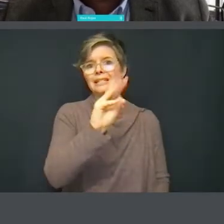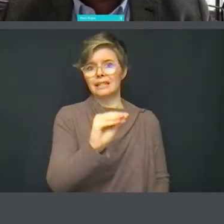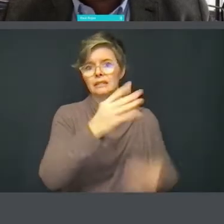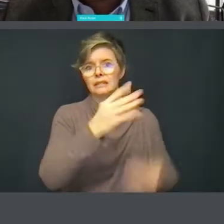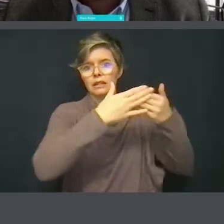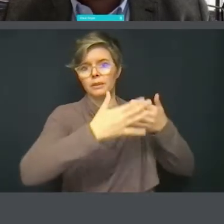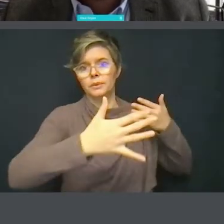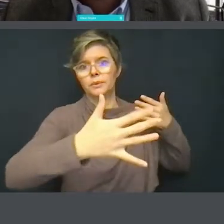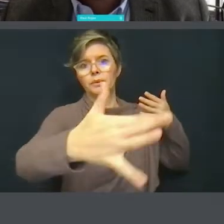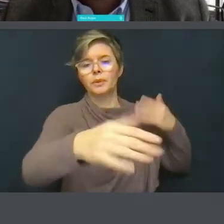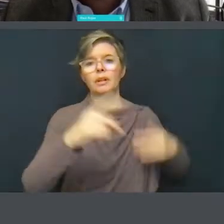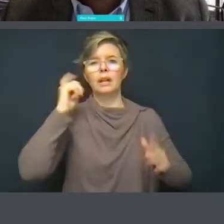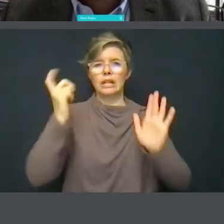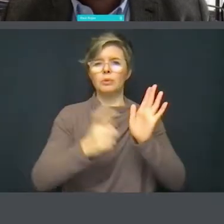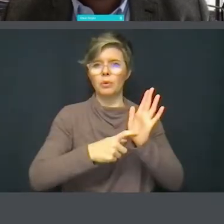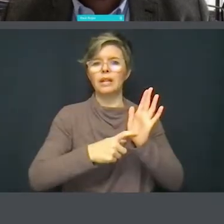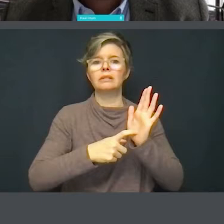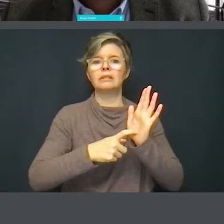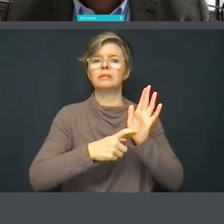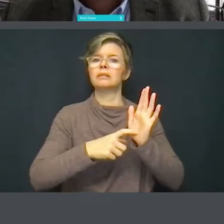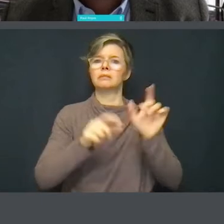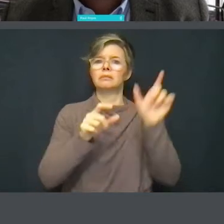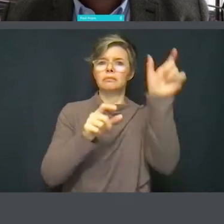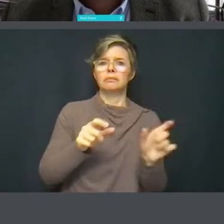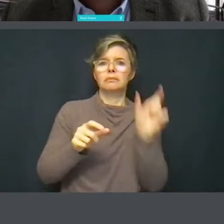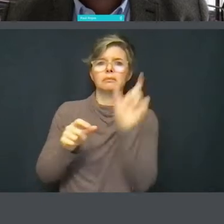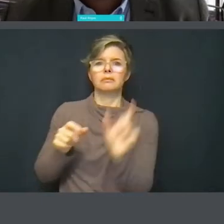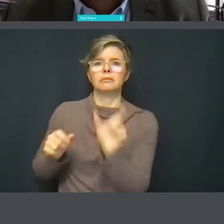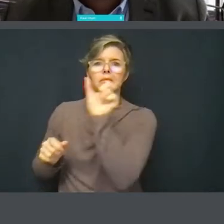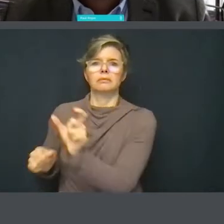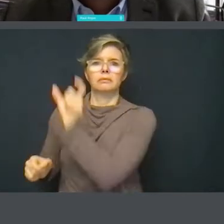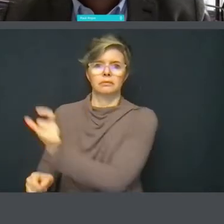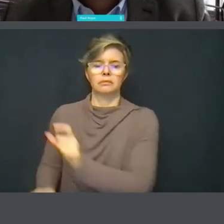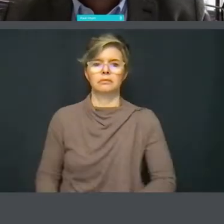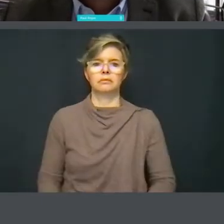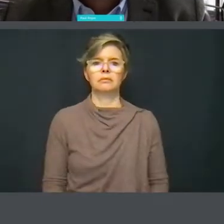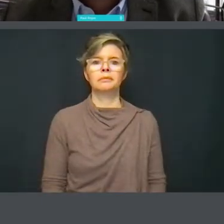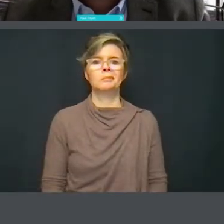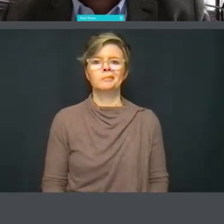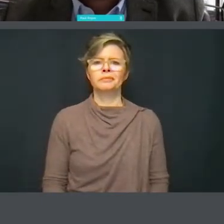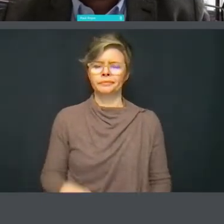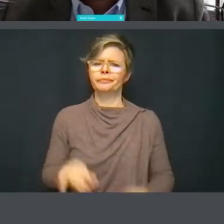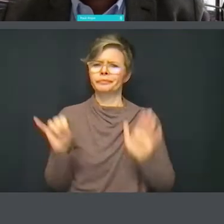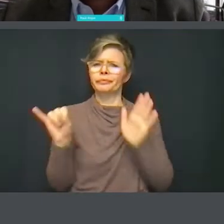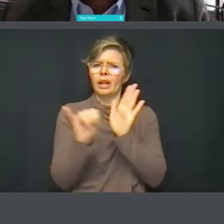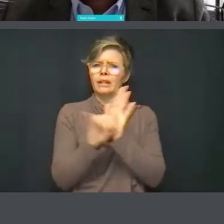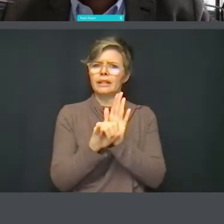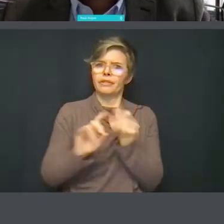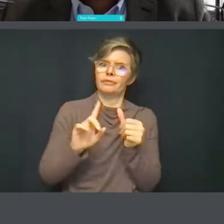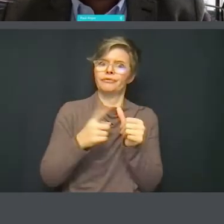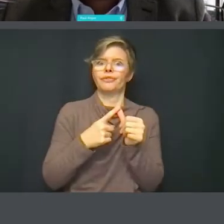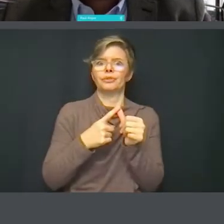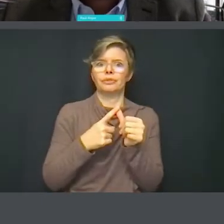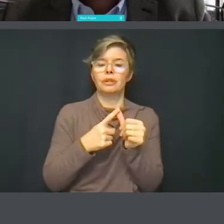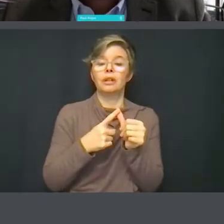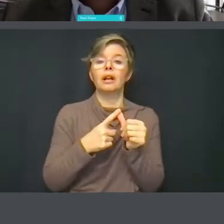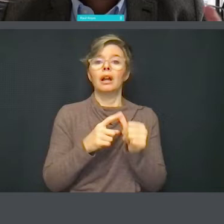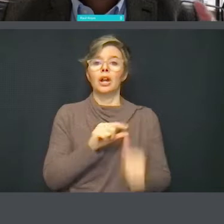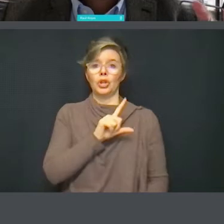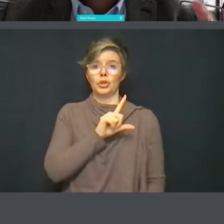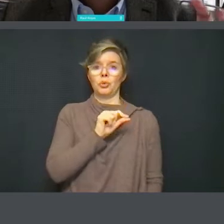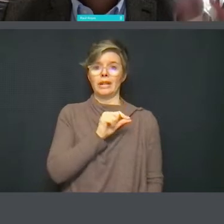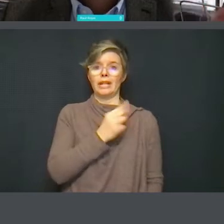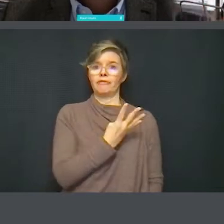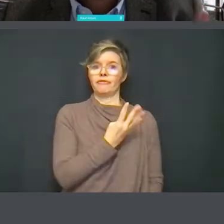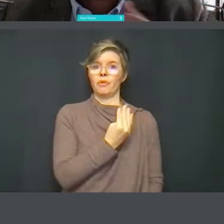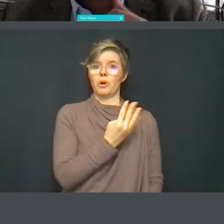And I think one of the things that's really clear is the changes from quote unquote 2014